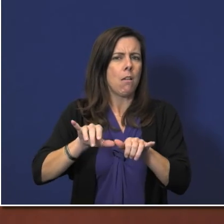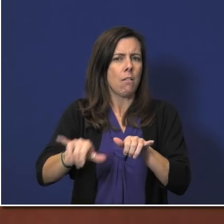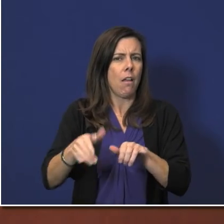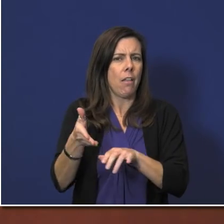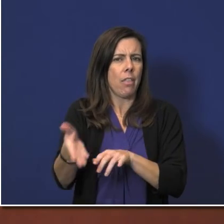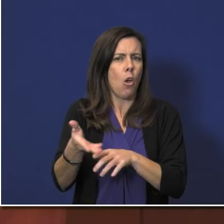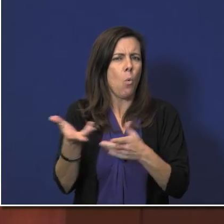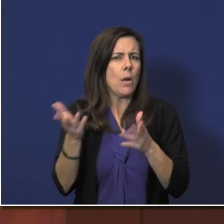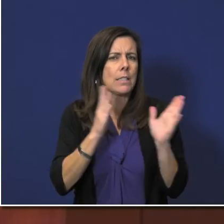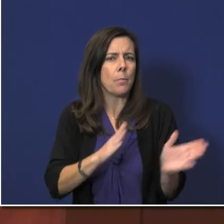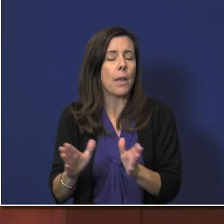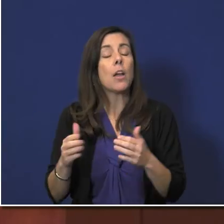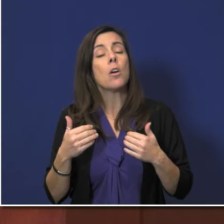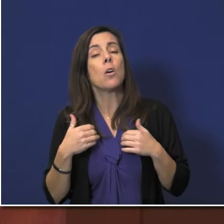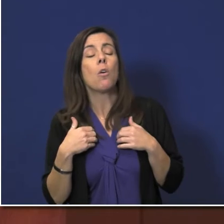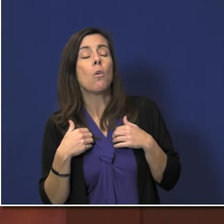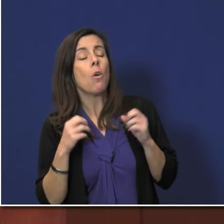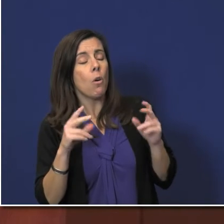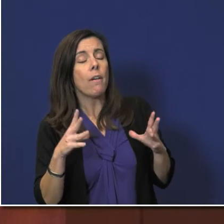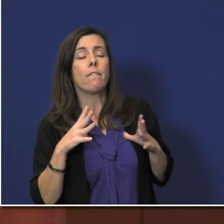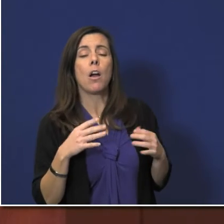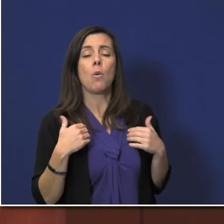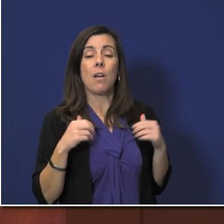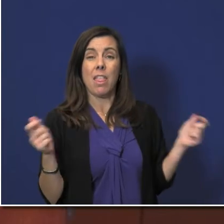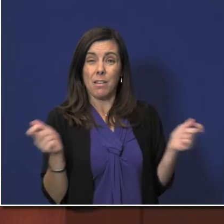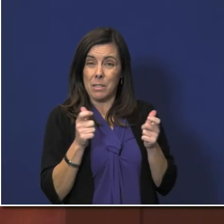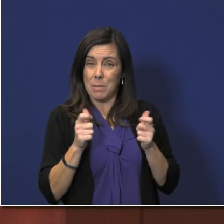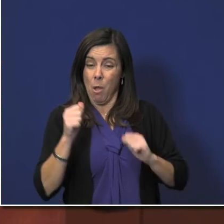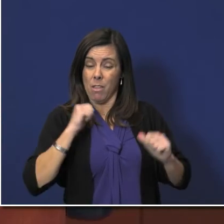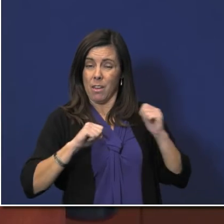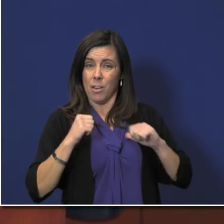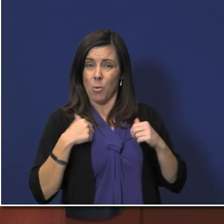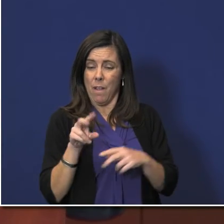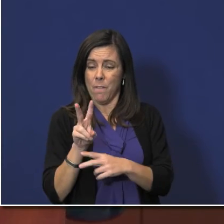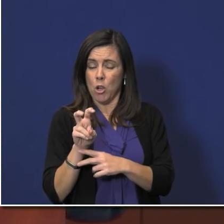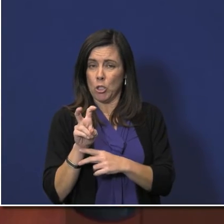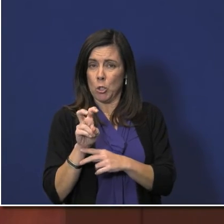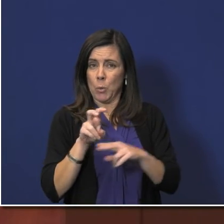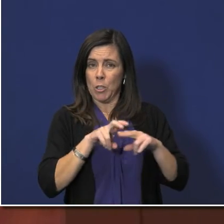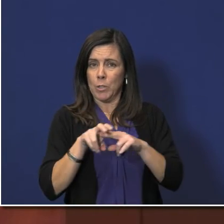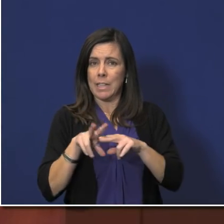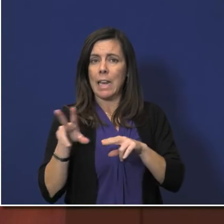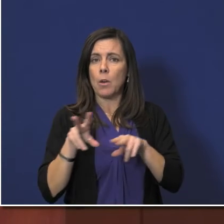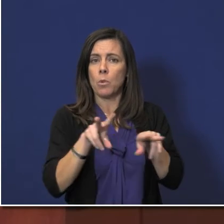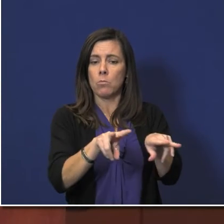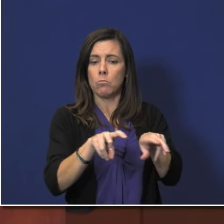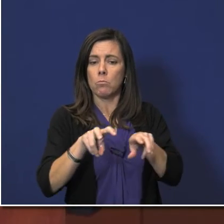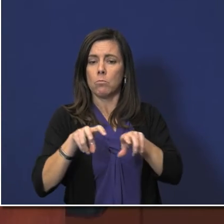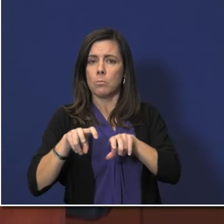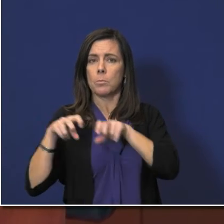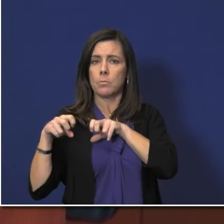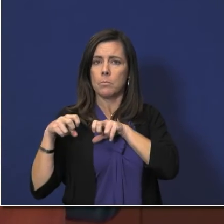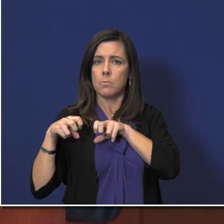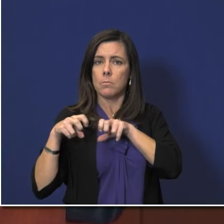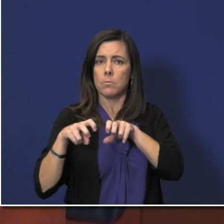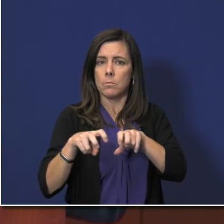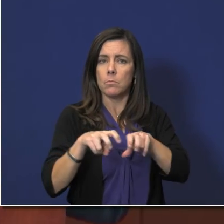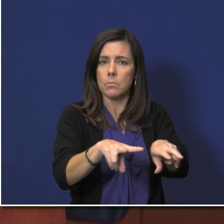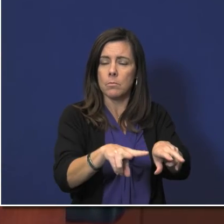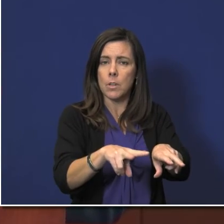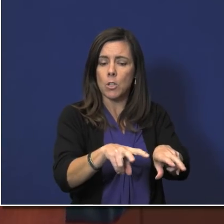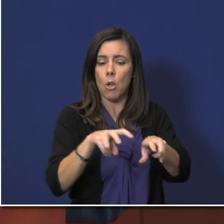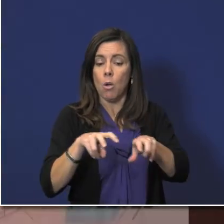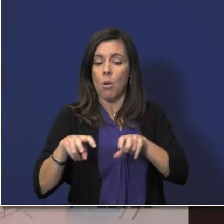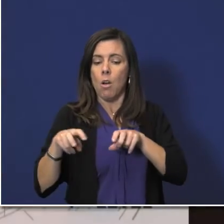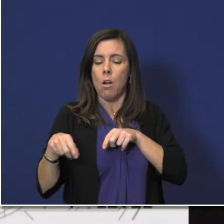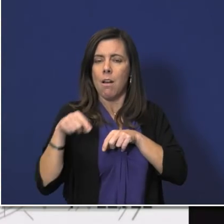have 200 seats planned into the small theater, which is a retractable seating system. So that can be pulled out of the way and used for dance